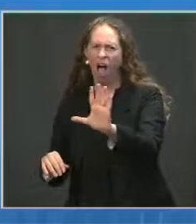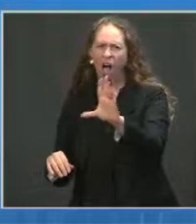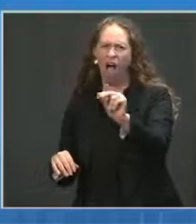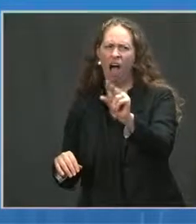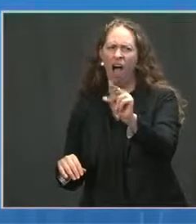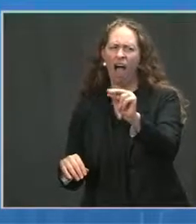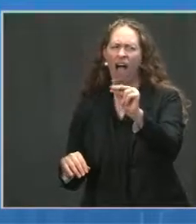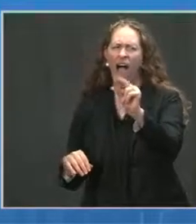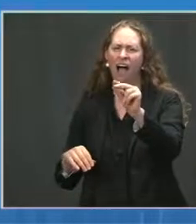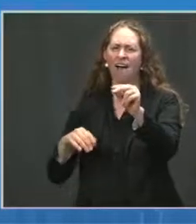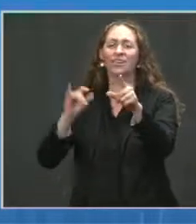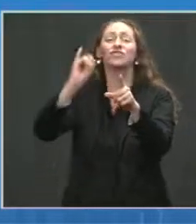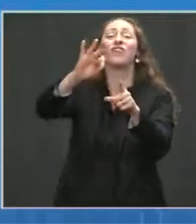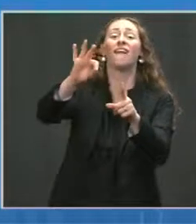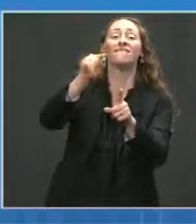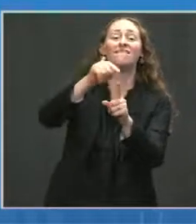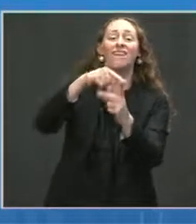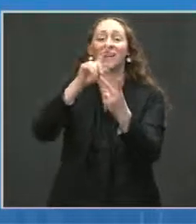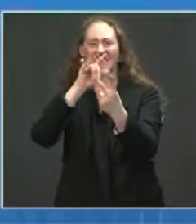is.